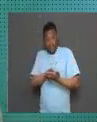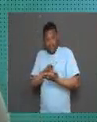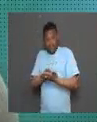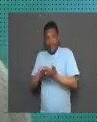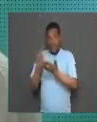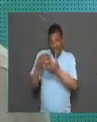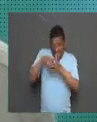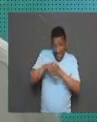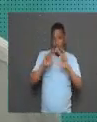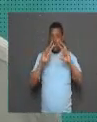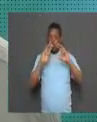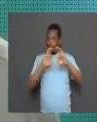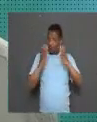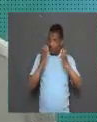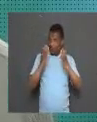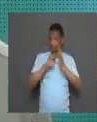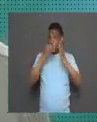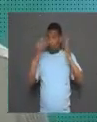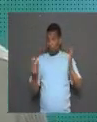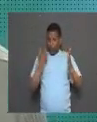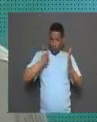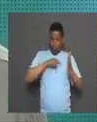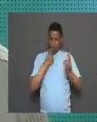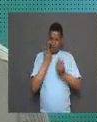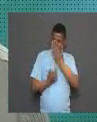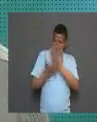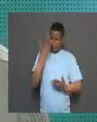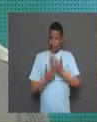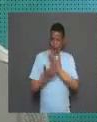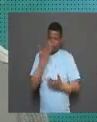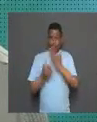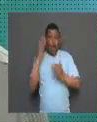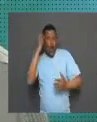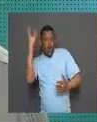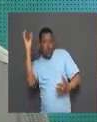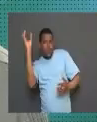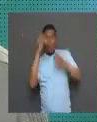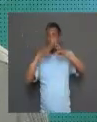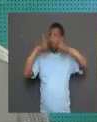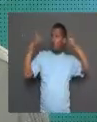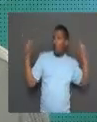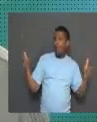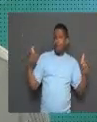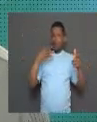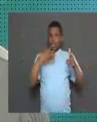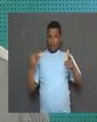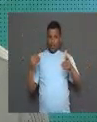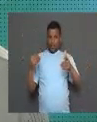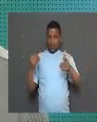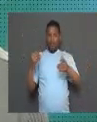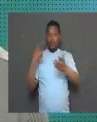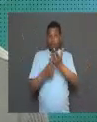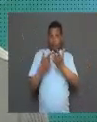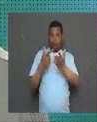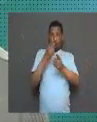In this unit, we will discuss the concept, scope, and branches